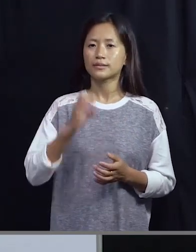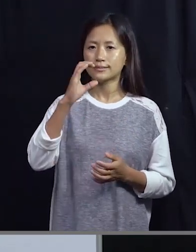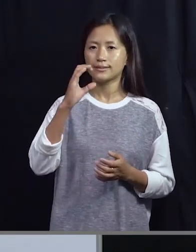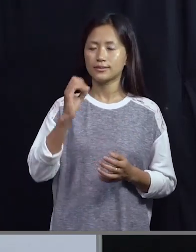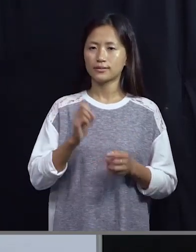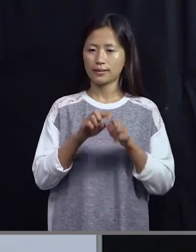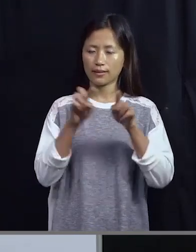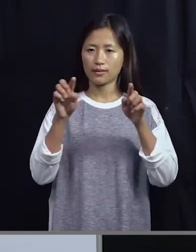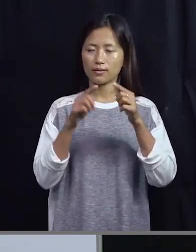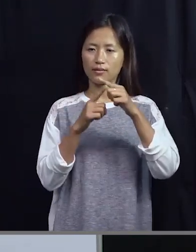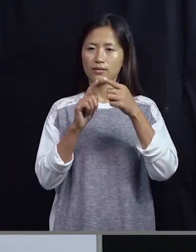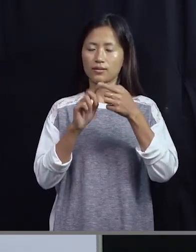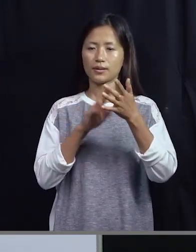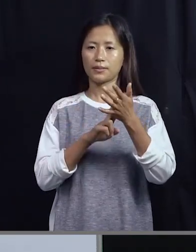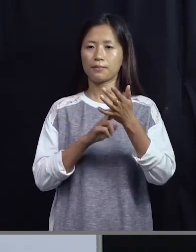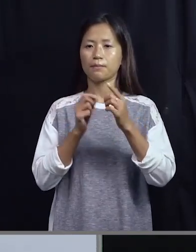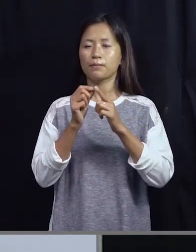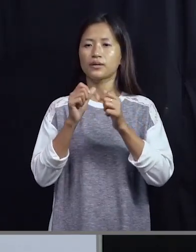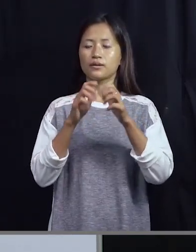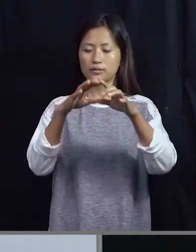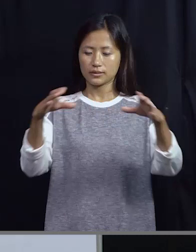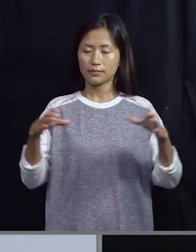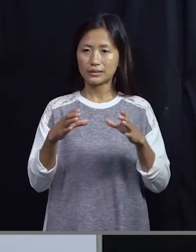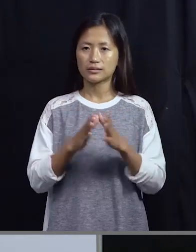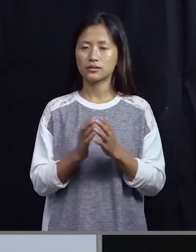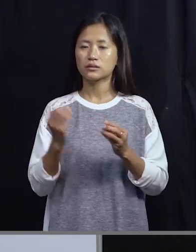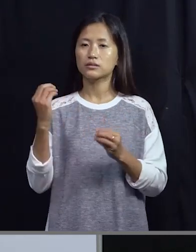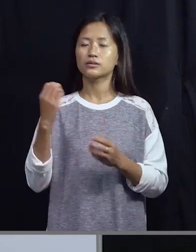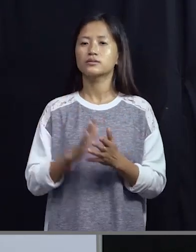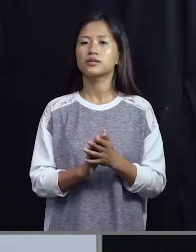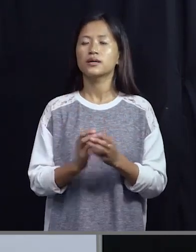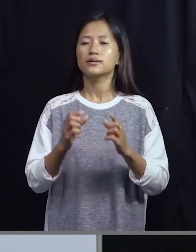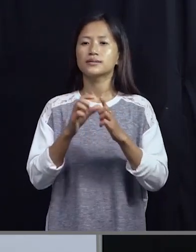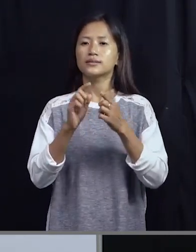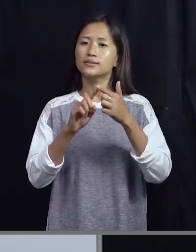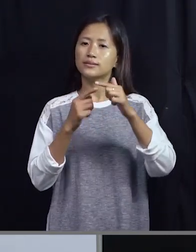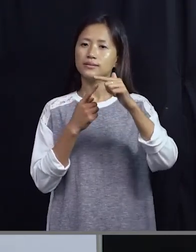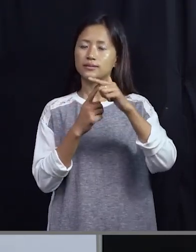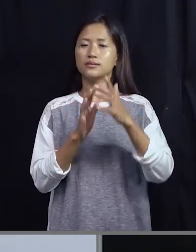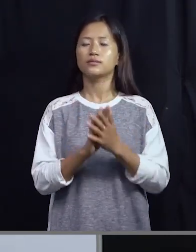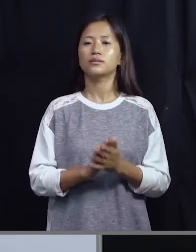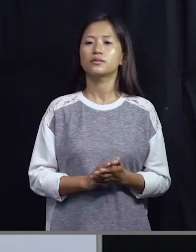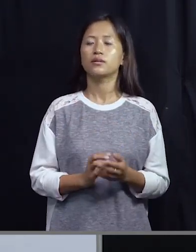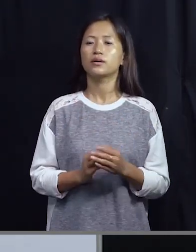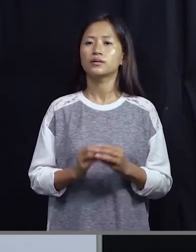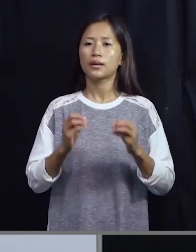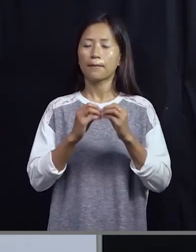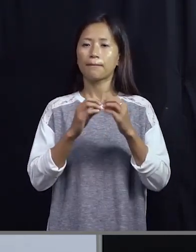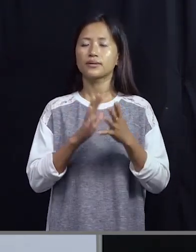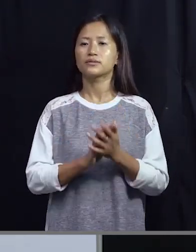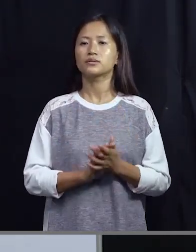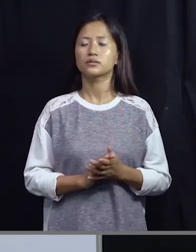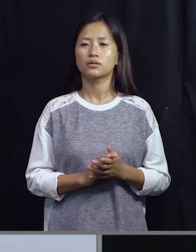template strand would indicate the presence or will determine the presence of the base guanine in